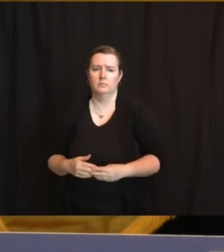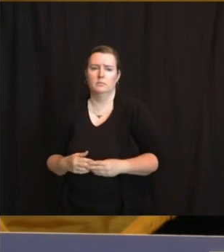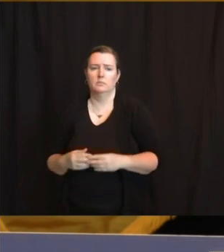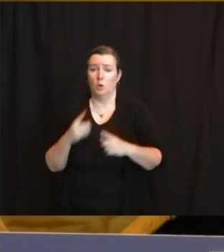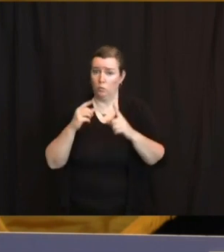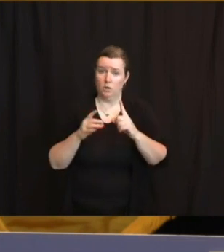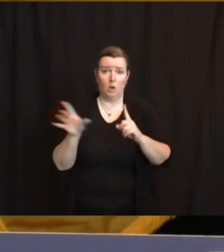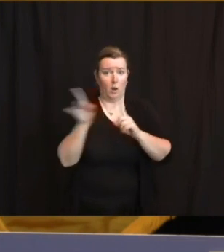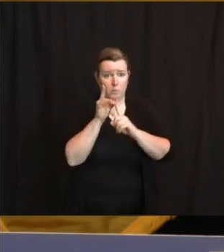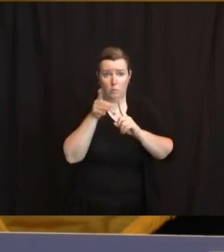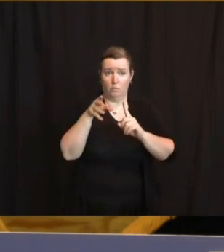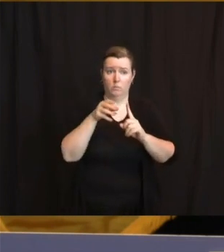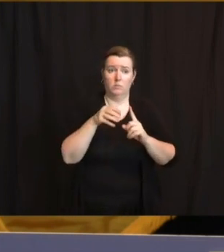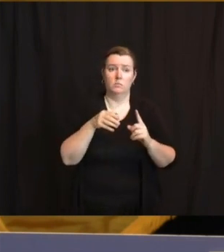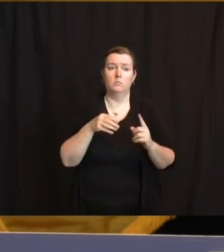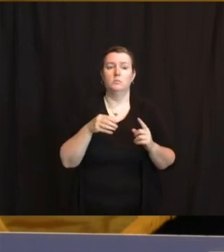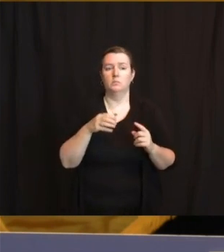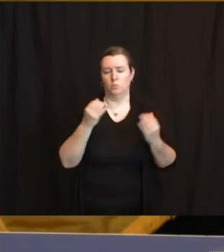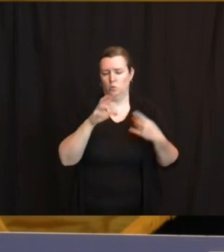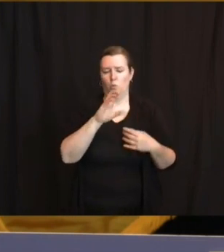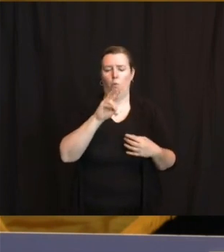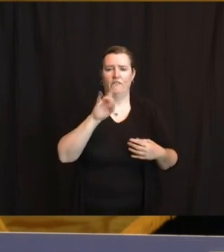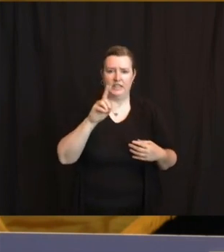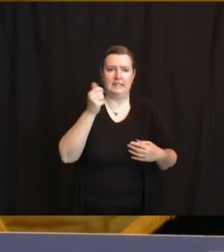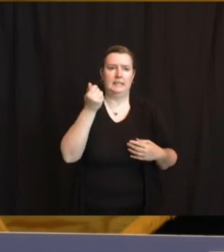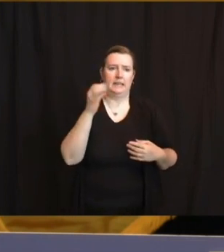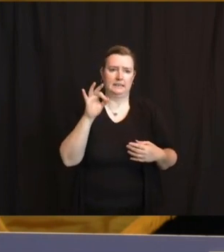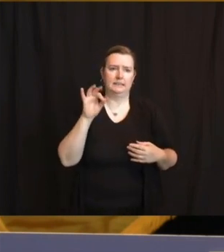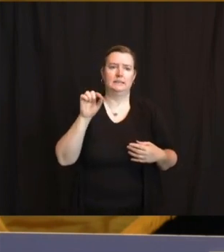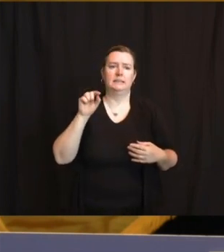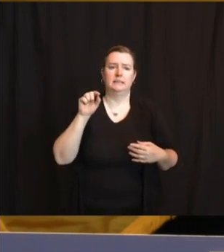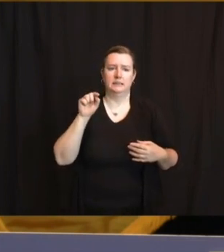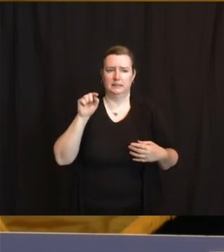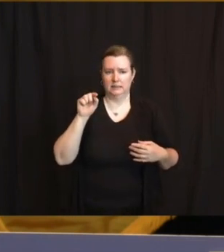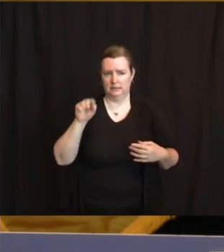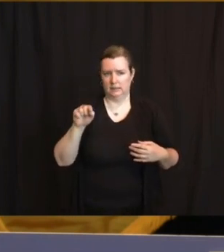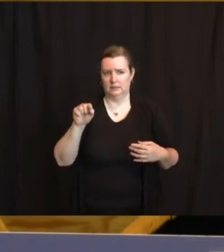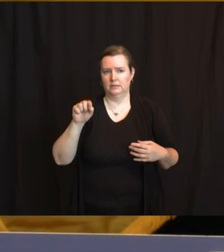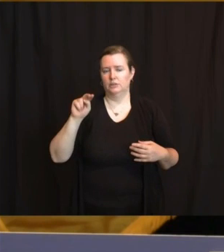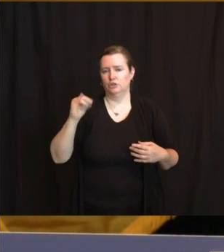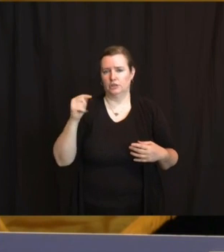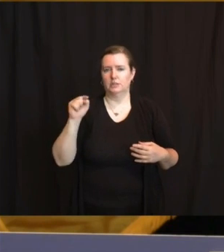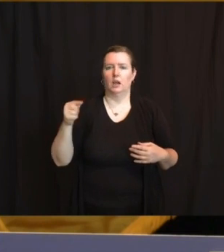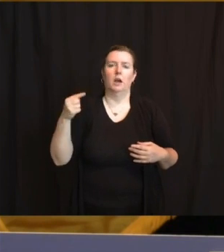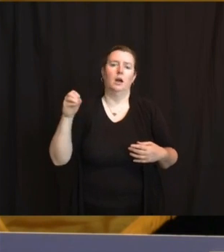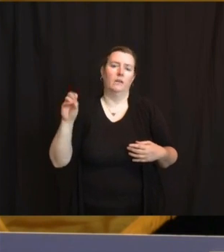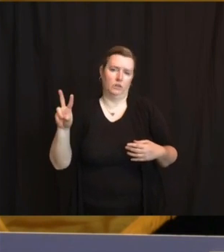covid19.nj.gov or call 211 to find a testing location near you.